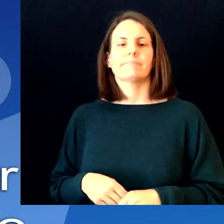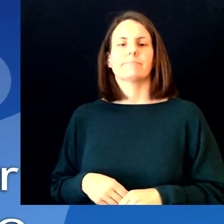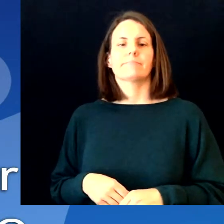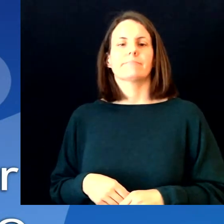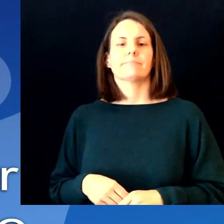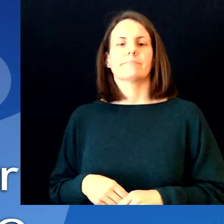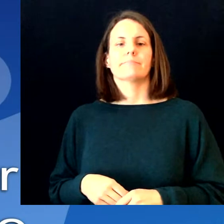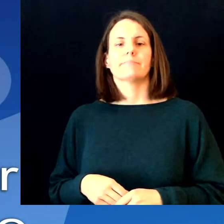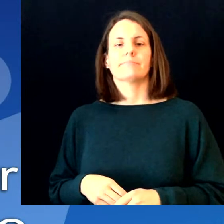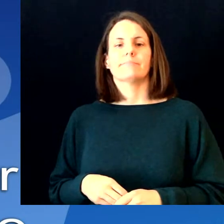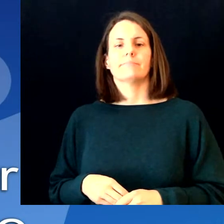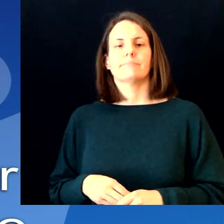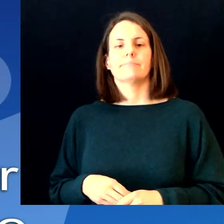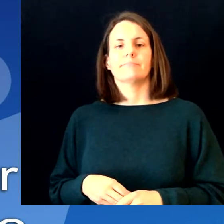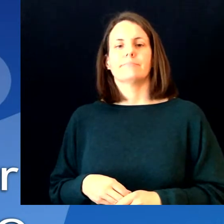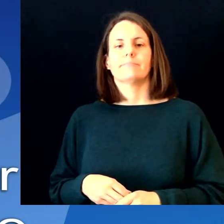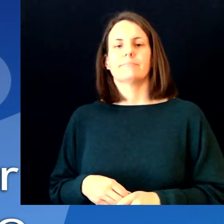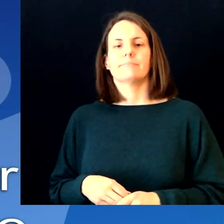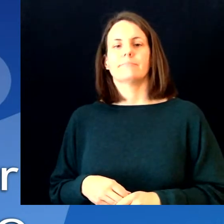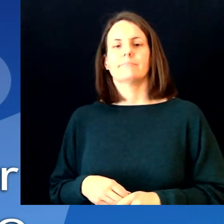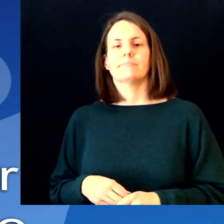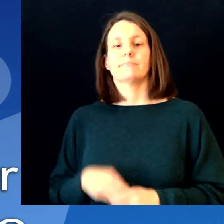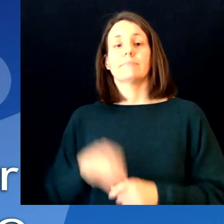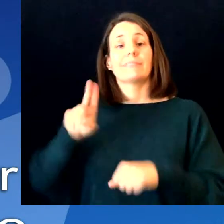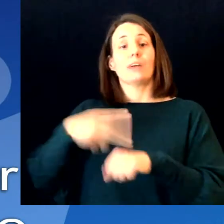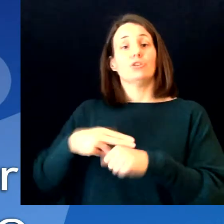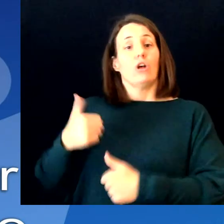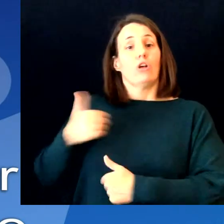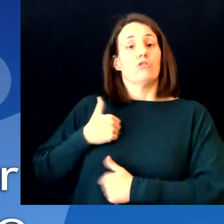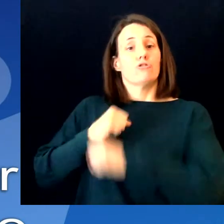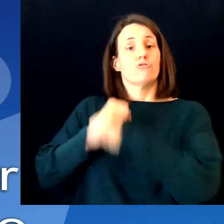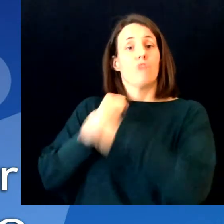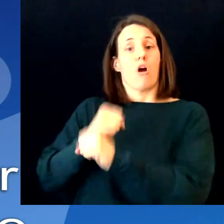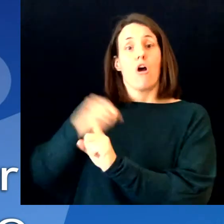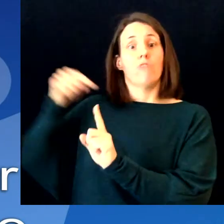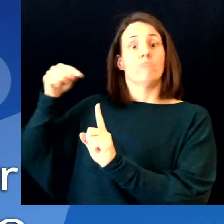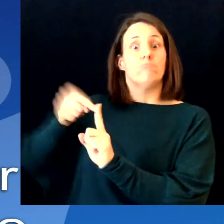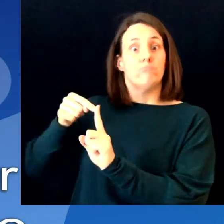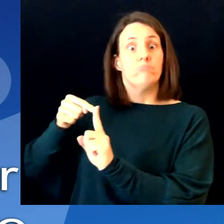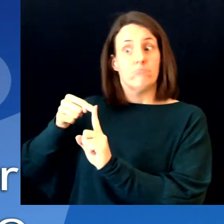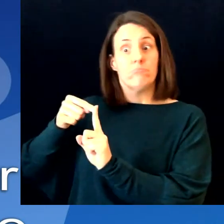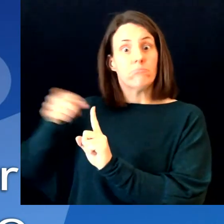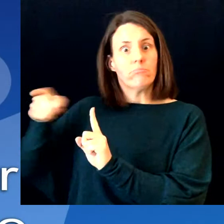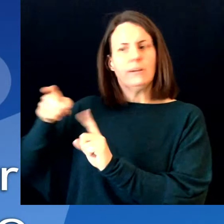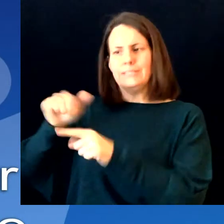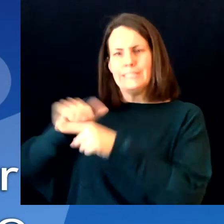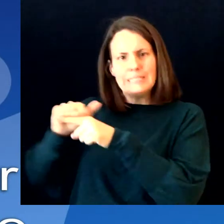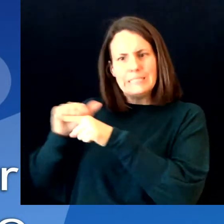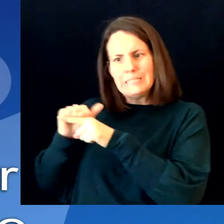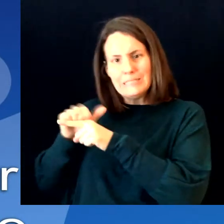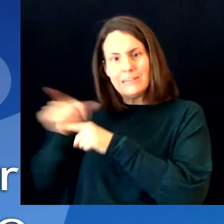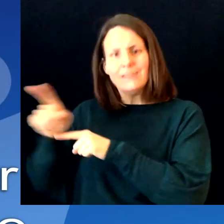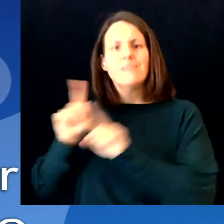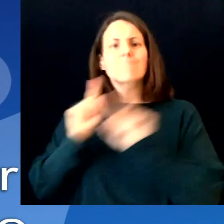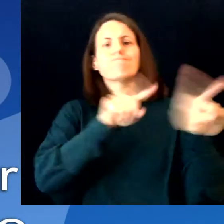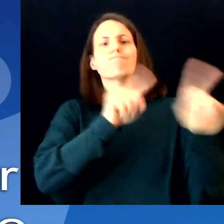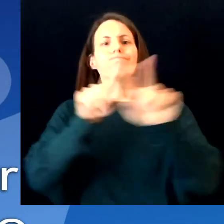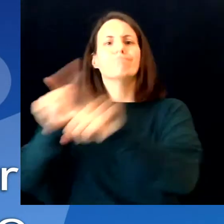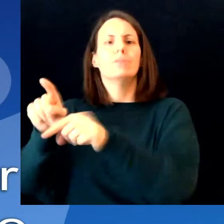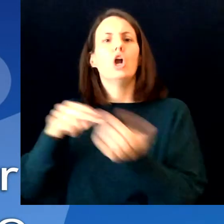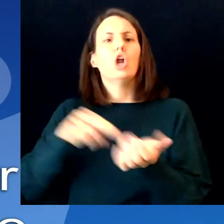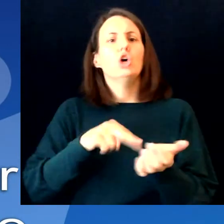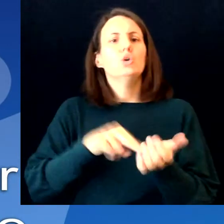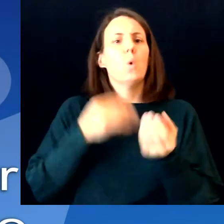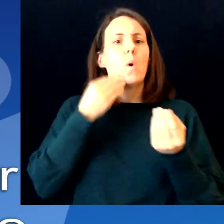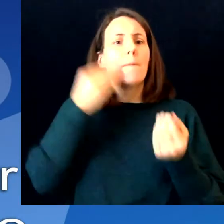and nursing homes? Have you seen any strain come off of hospitals with the deployment of those, I think, 80